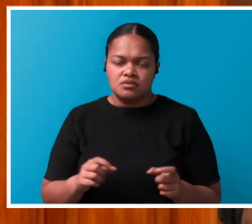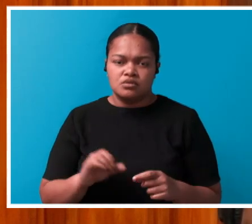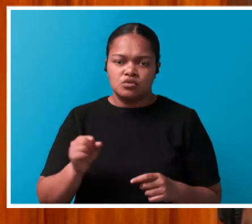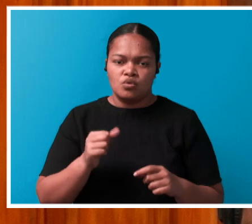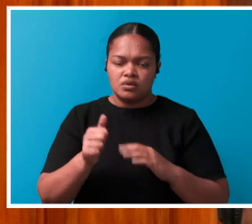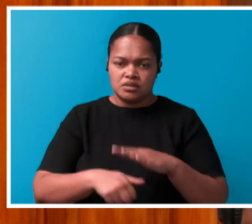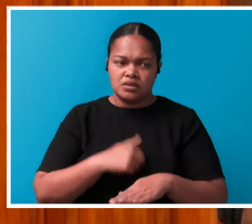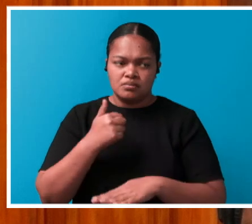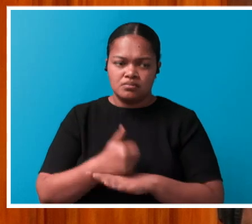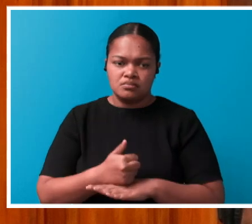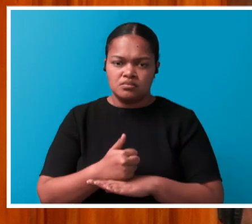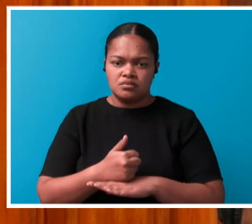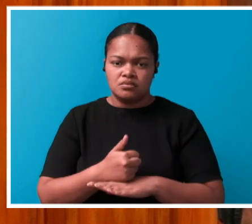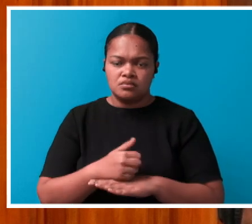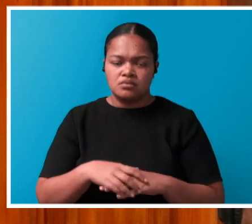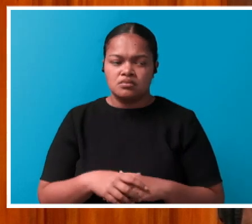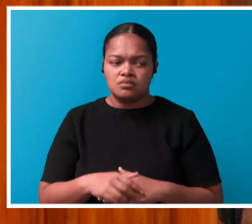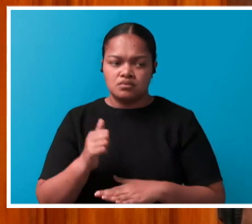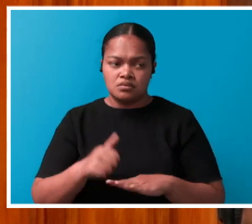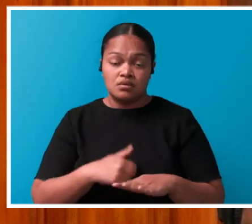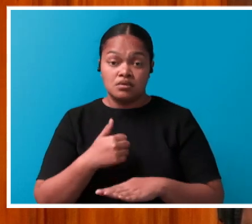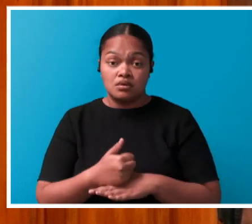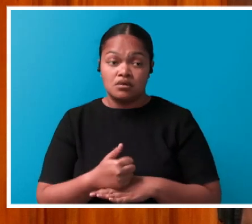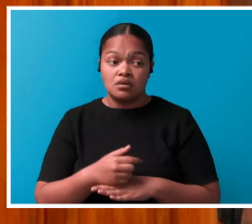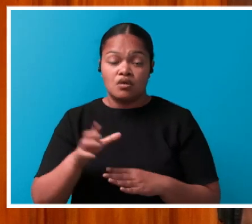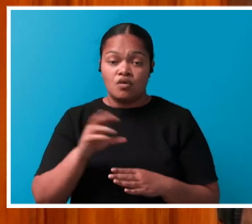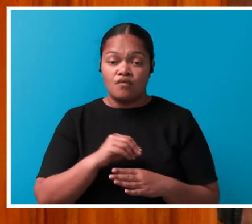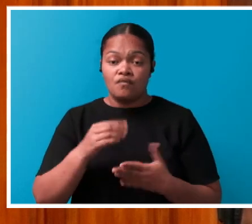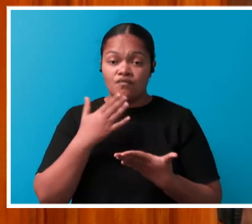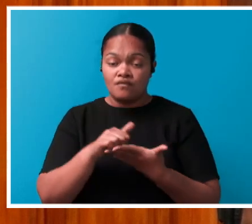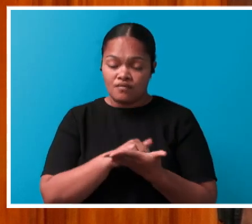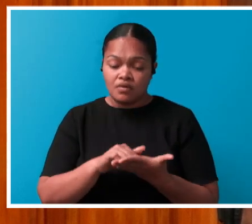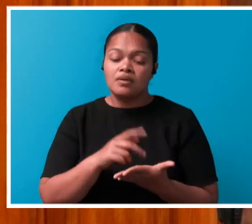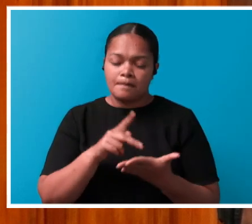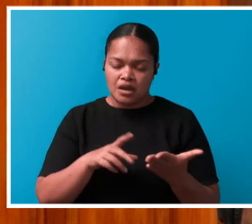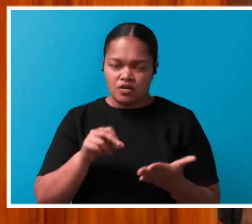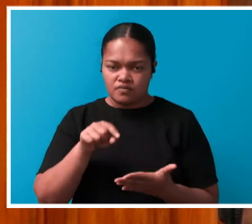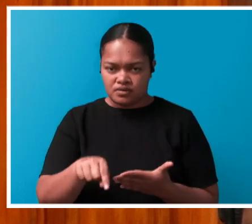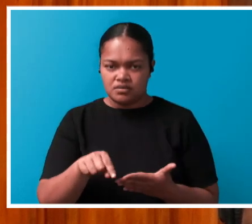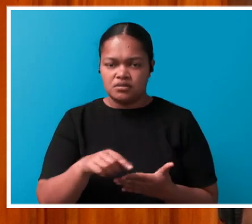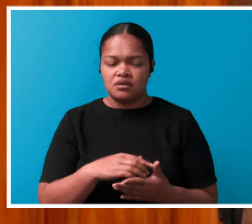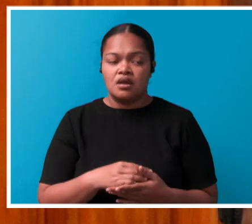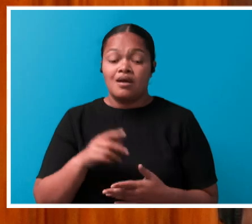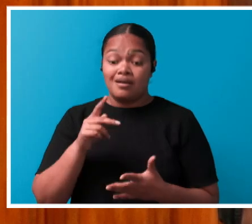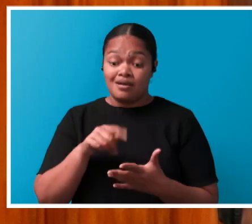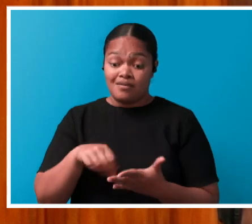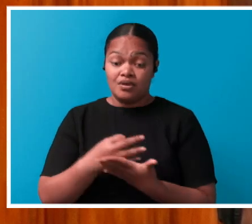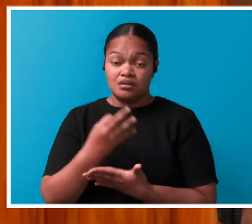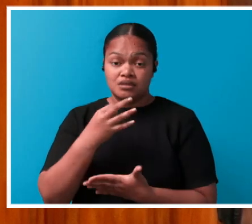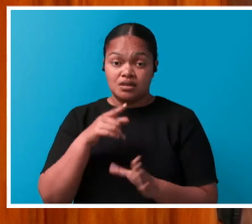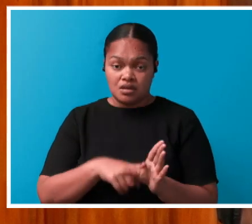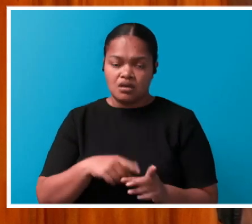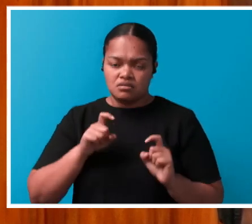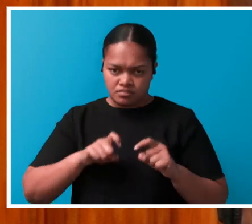and Reconciliation Commission is a key part of this effort. During this financial year, the coalition government remains committed